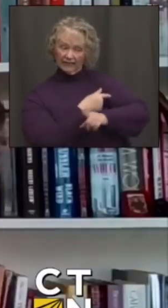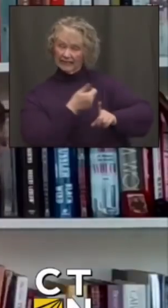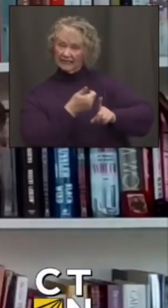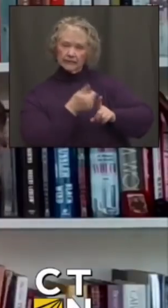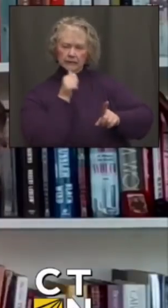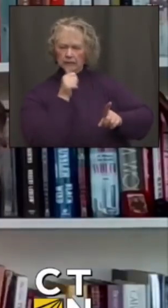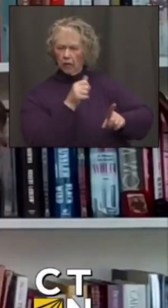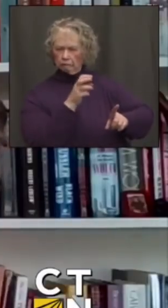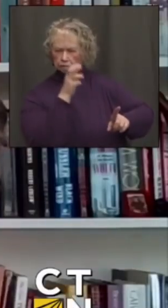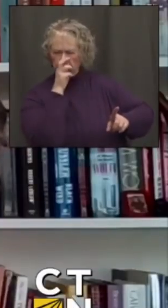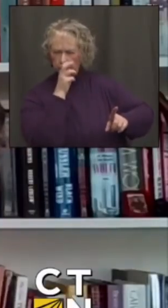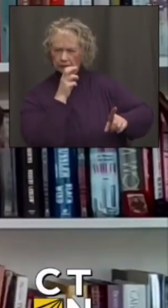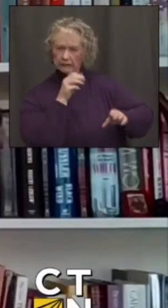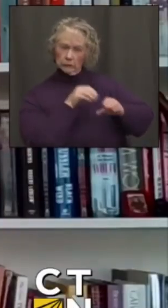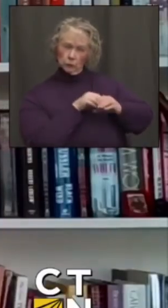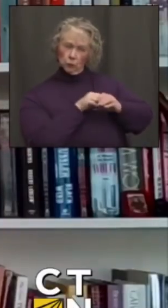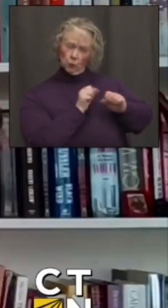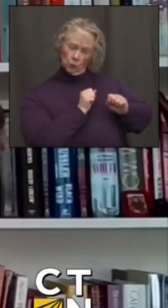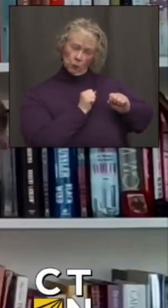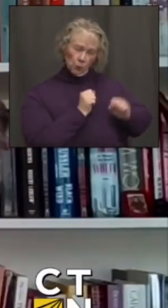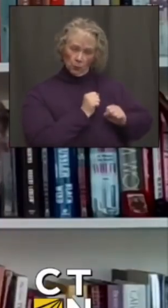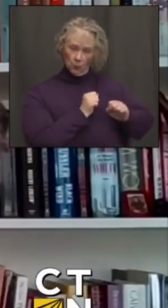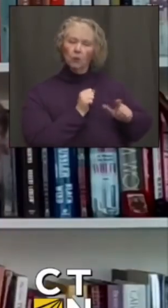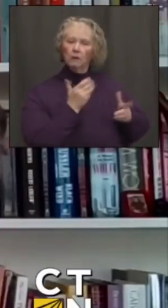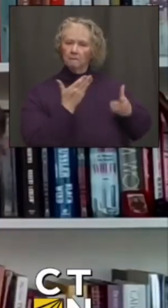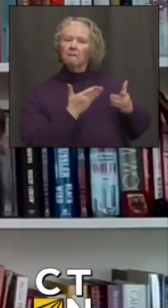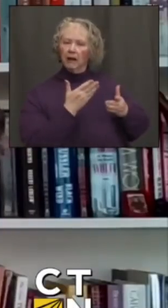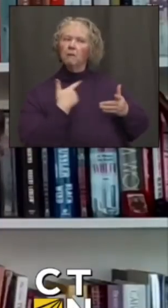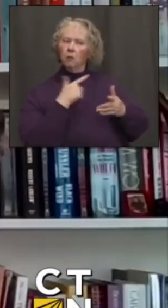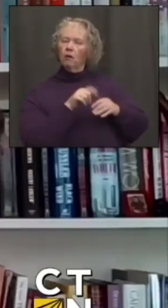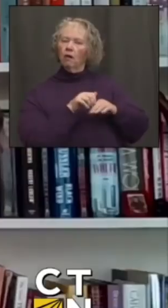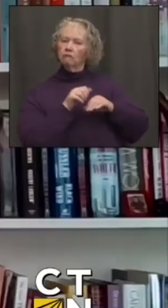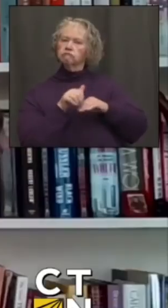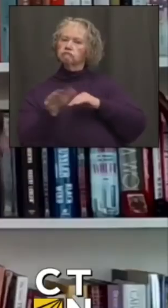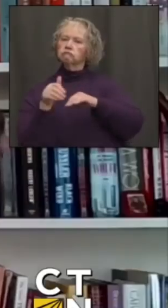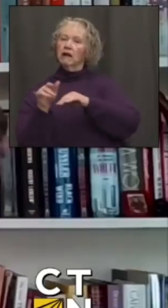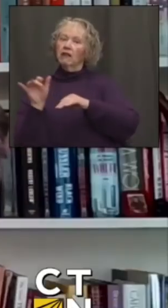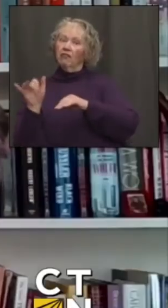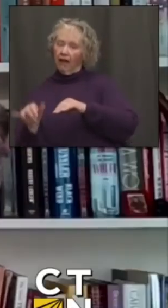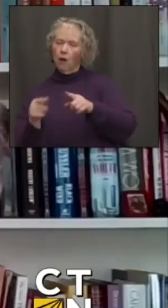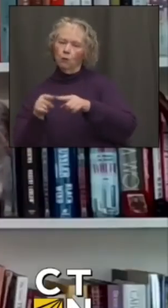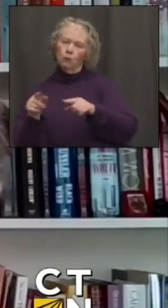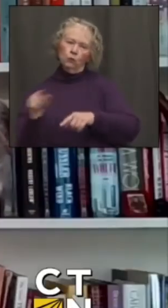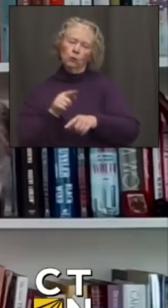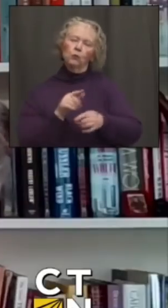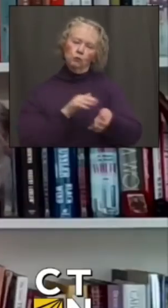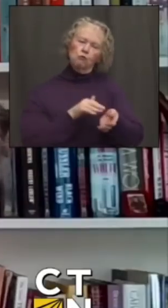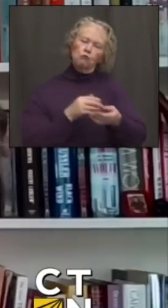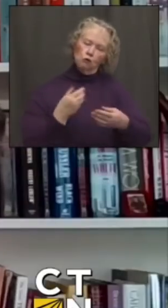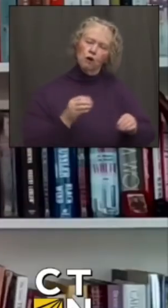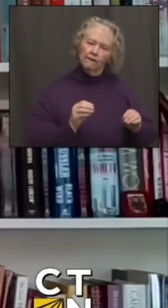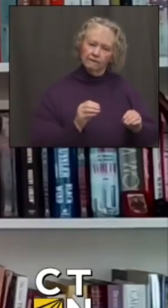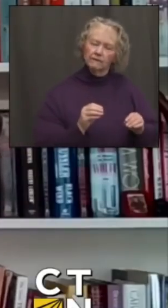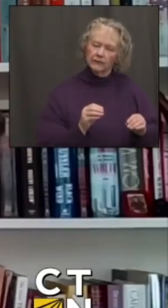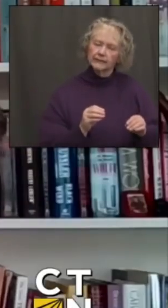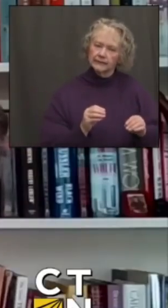I've heard feedback from physicians as well, we do anticipate that as our supply loosens up and maybe as we start to